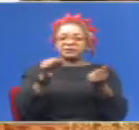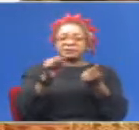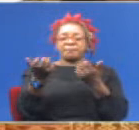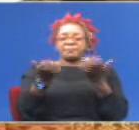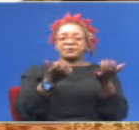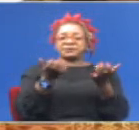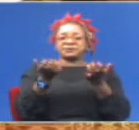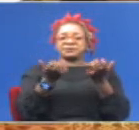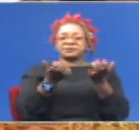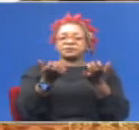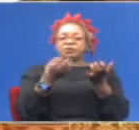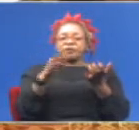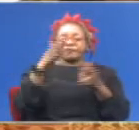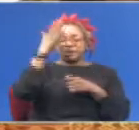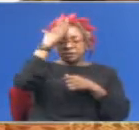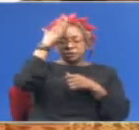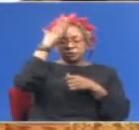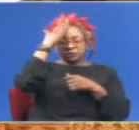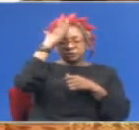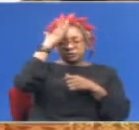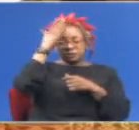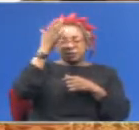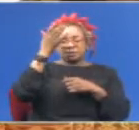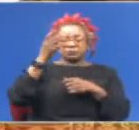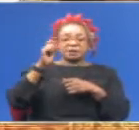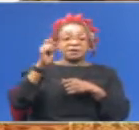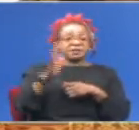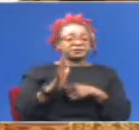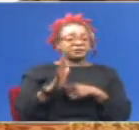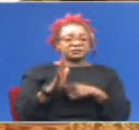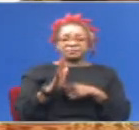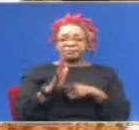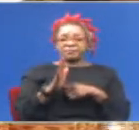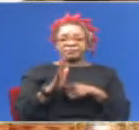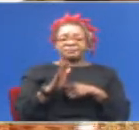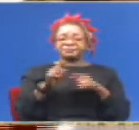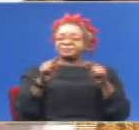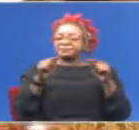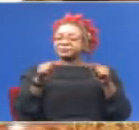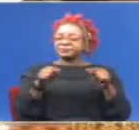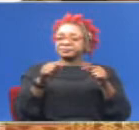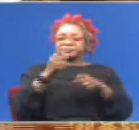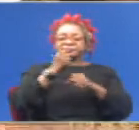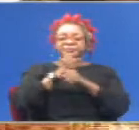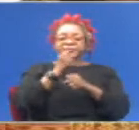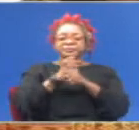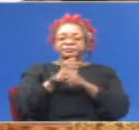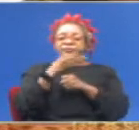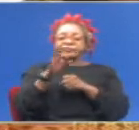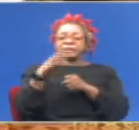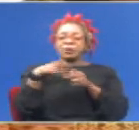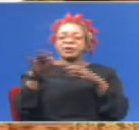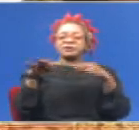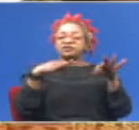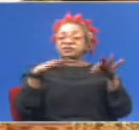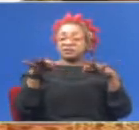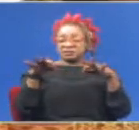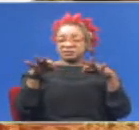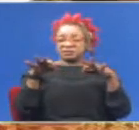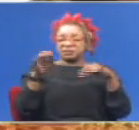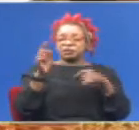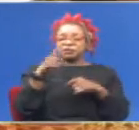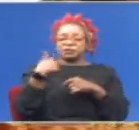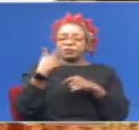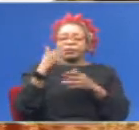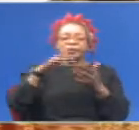businesses of innocent, hardworking Kenyans. This is the work of our distractors. Our distractors have